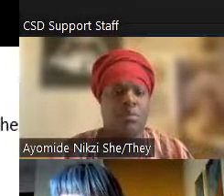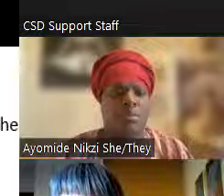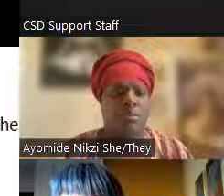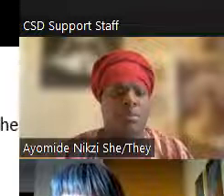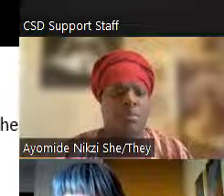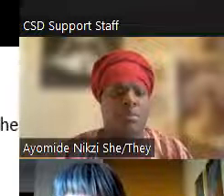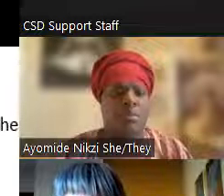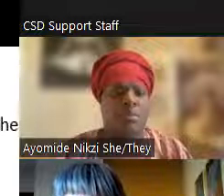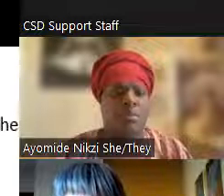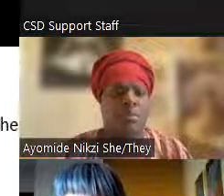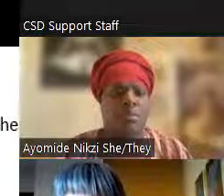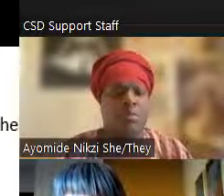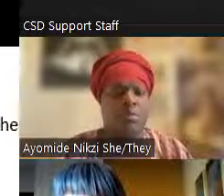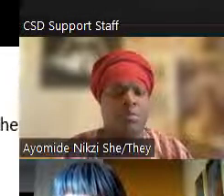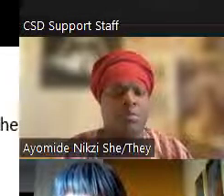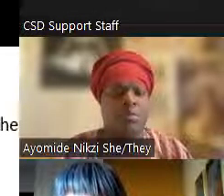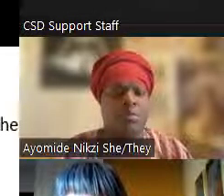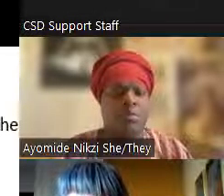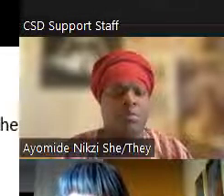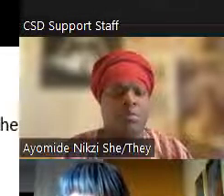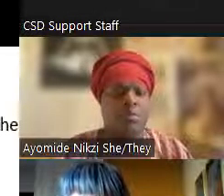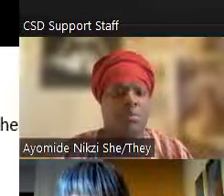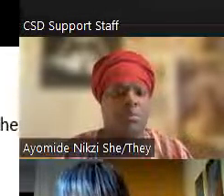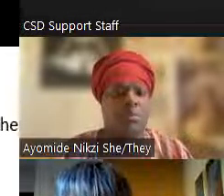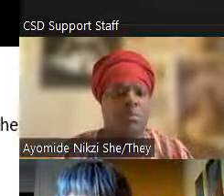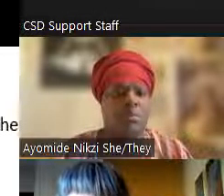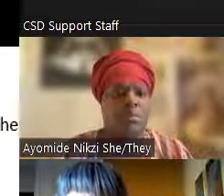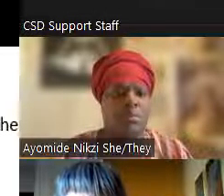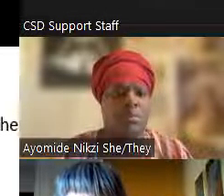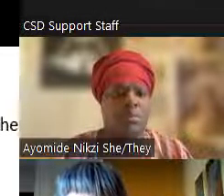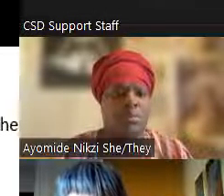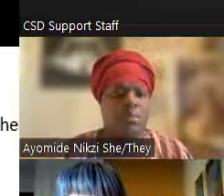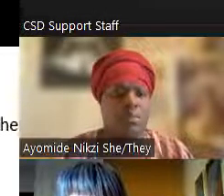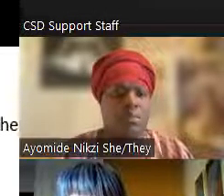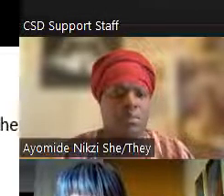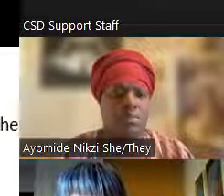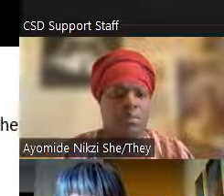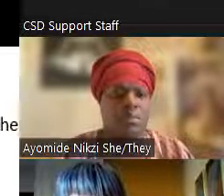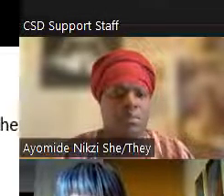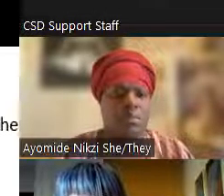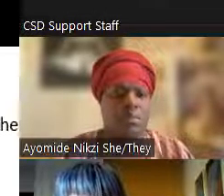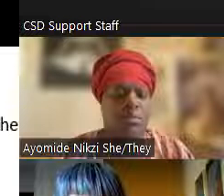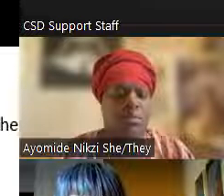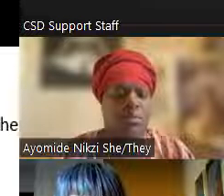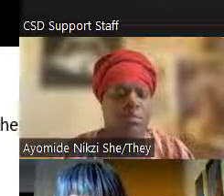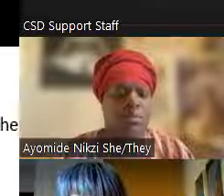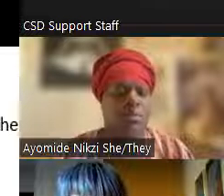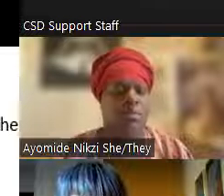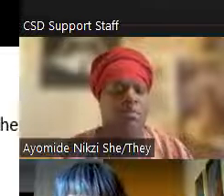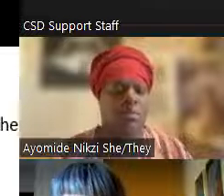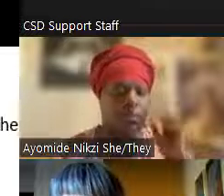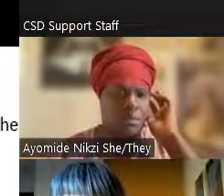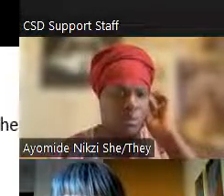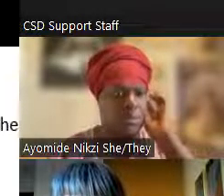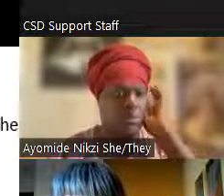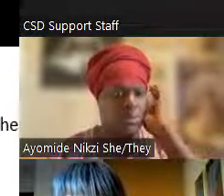7A. So at the conclusion of every three-month period, the co-chairs or designees shall draft a quarterly report for City Council to apprise